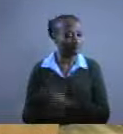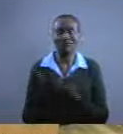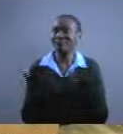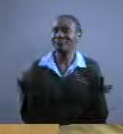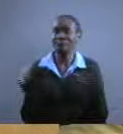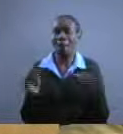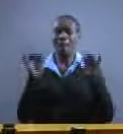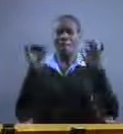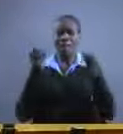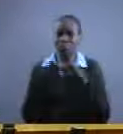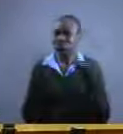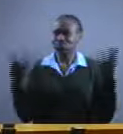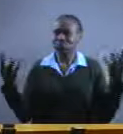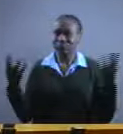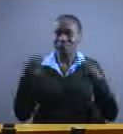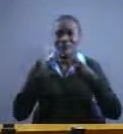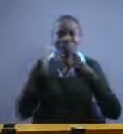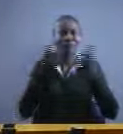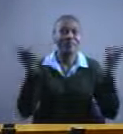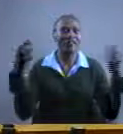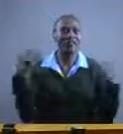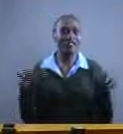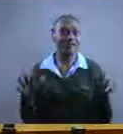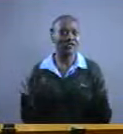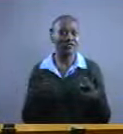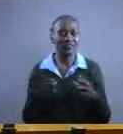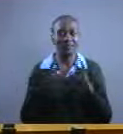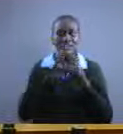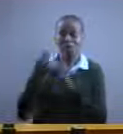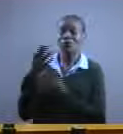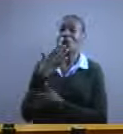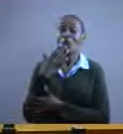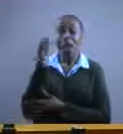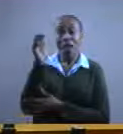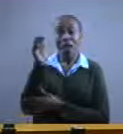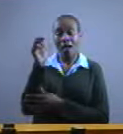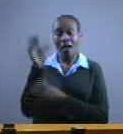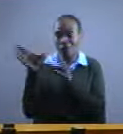have spoken through their duly elected representative.